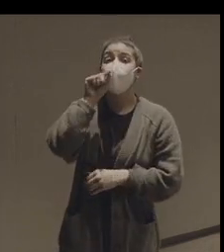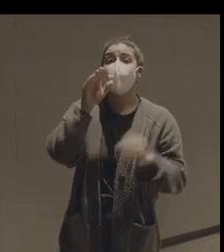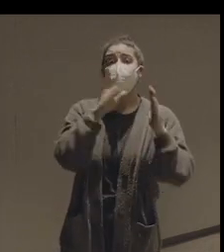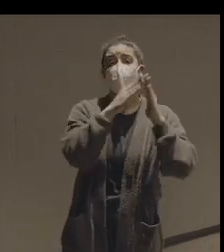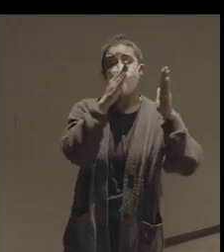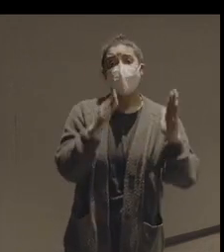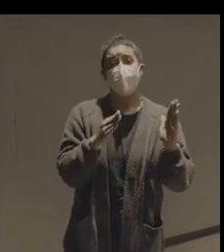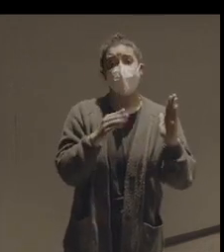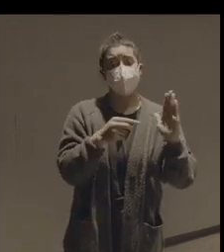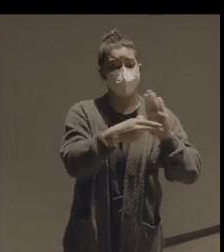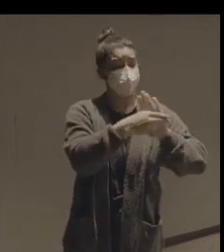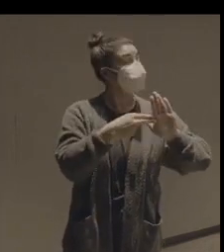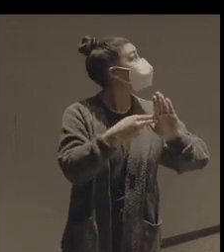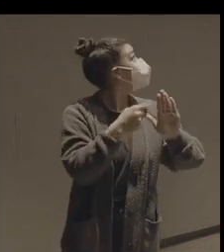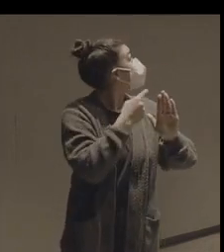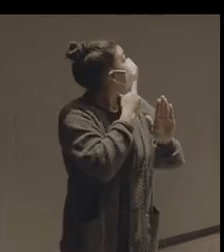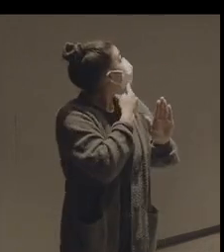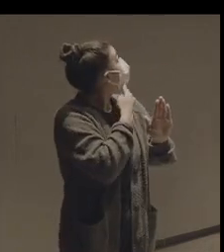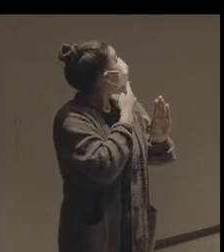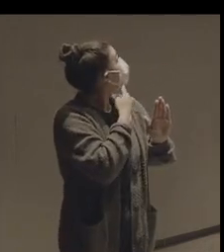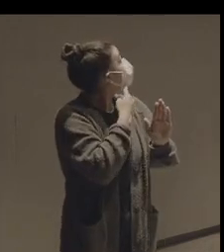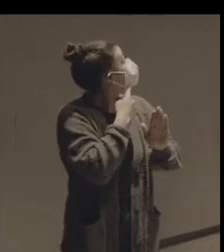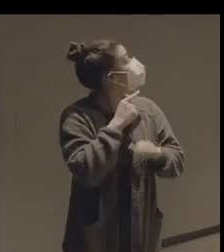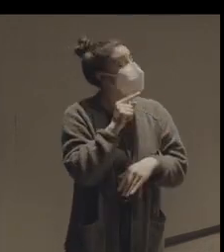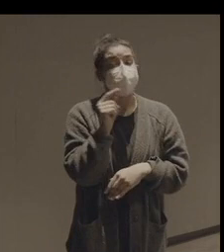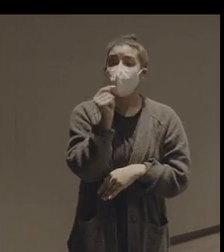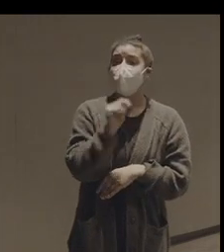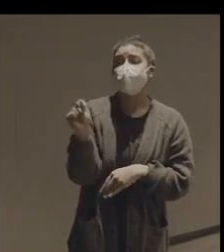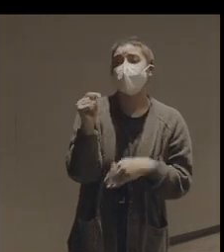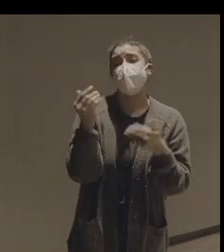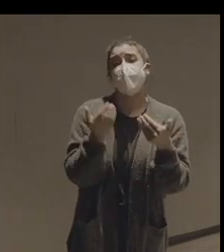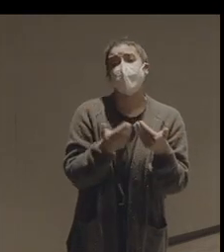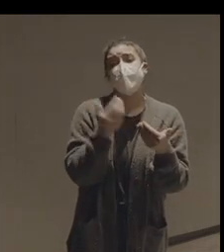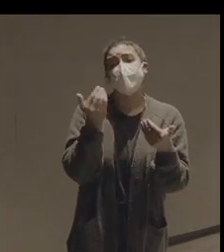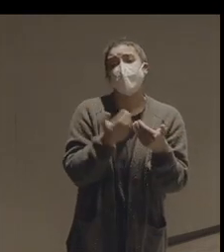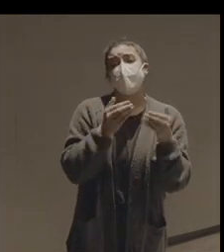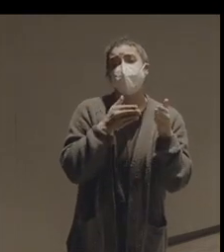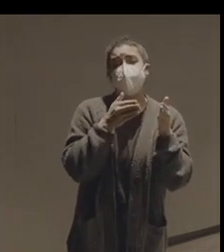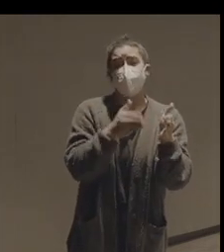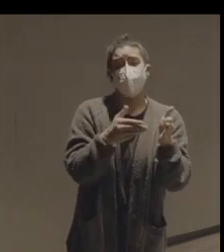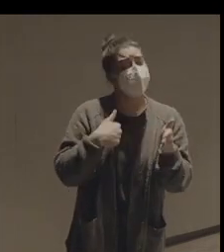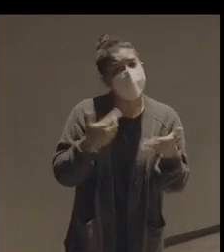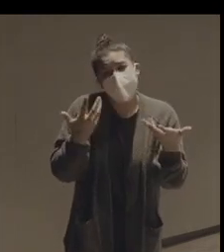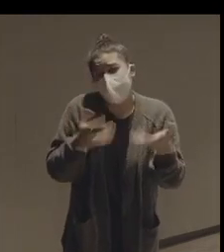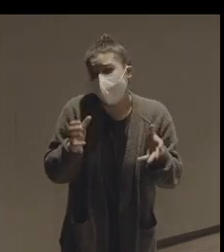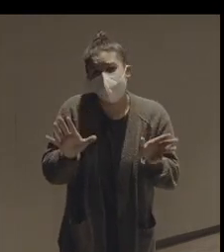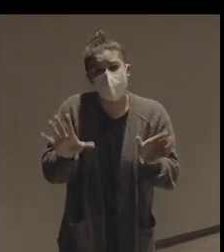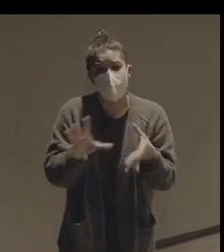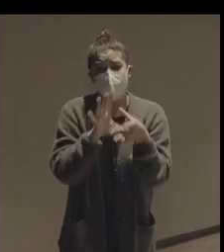But instead of leaving us on a downer, I have one more slide.